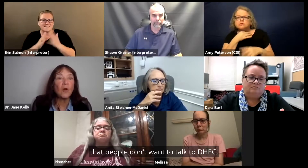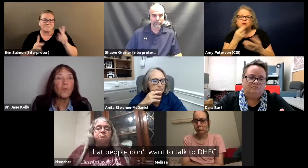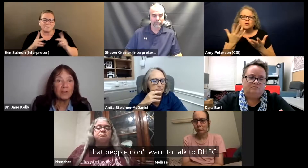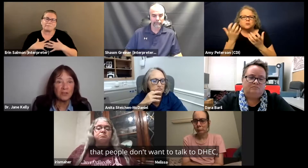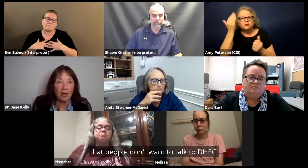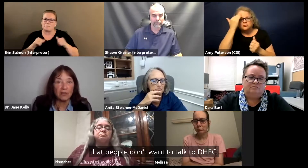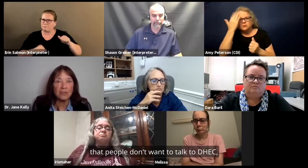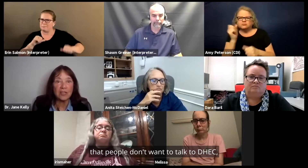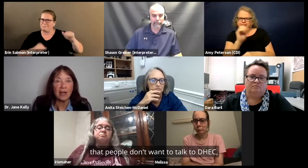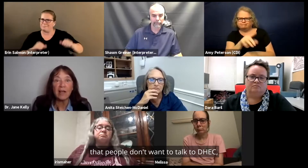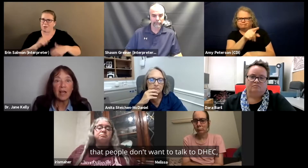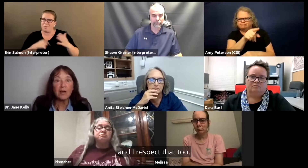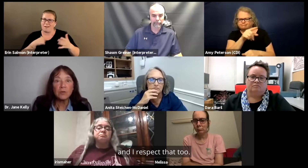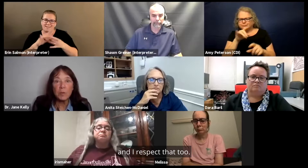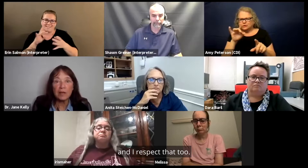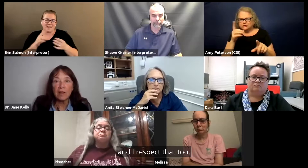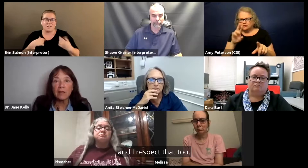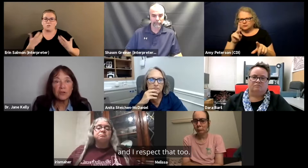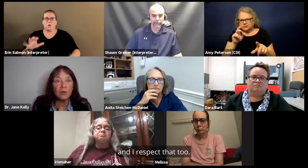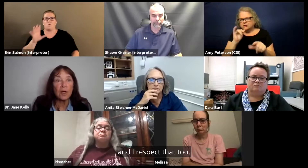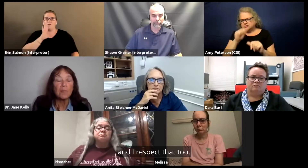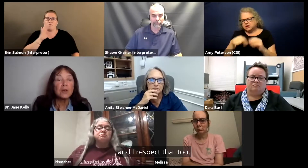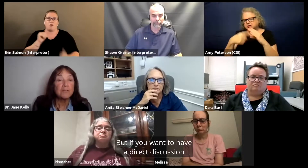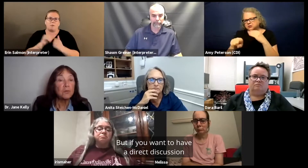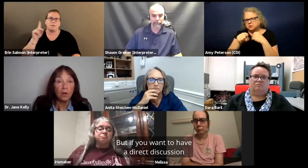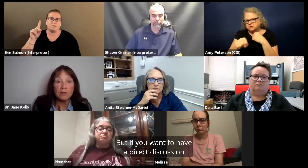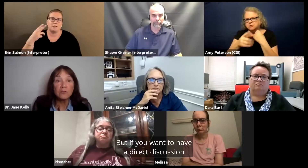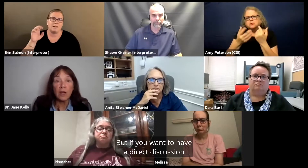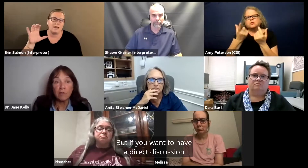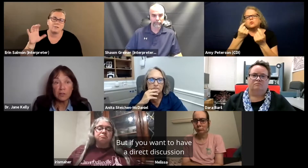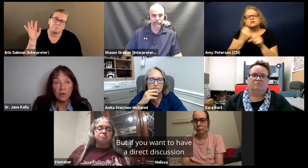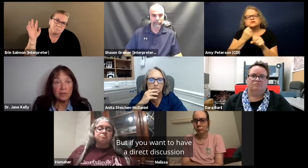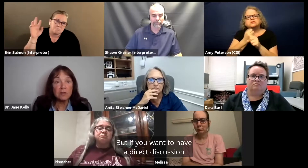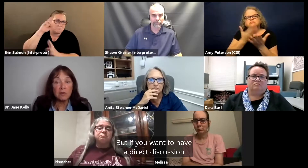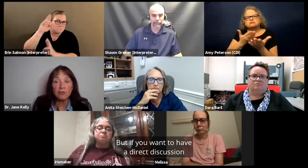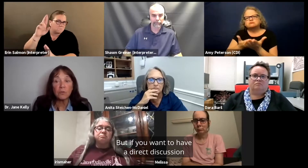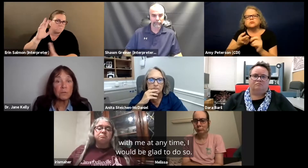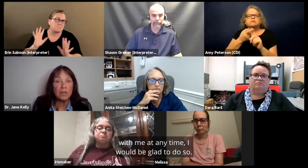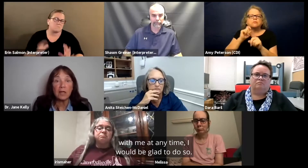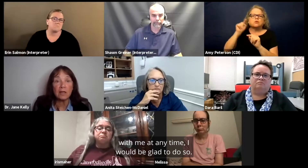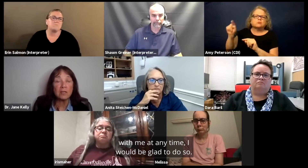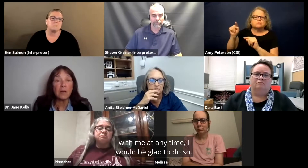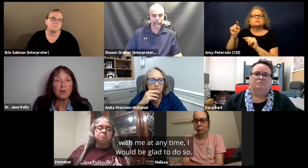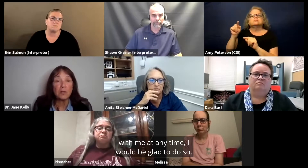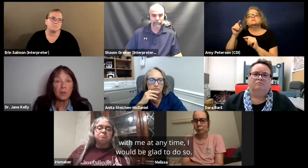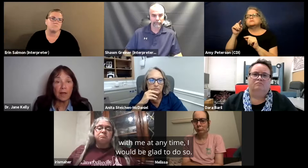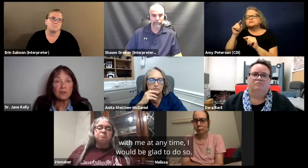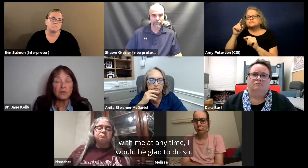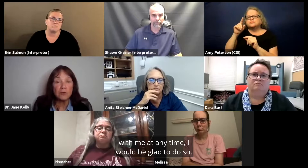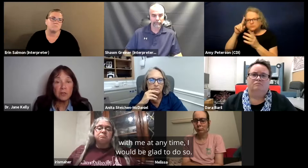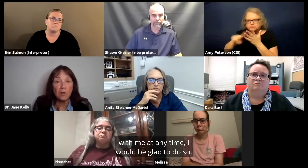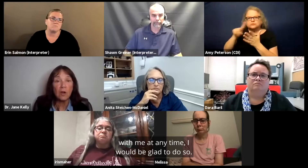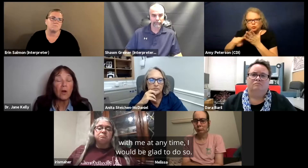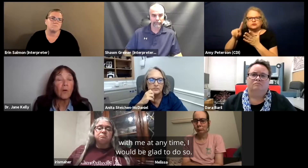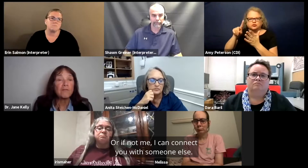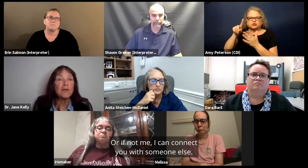people don't want to talk to DHEC, and I respect that too. But if you want to have a direct discussion with me at any time, I would be glad to